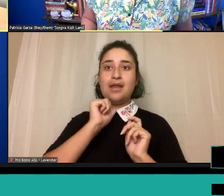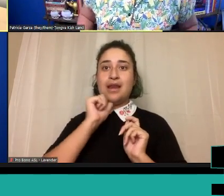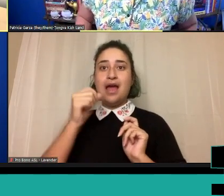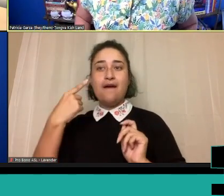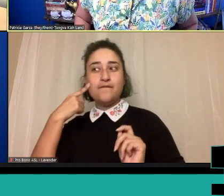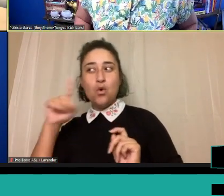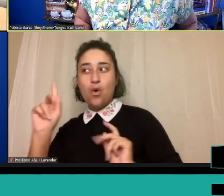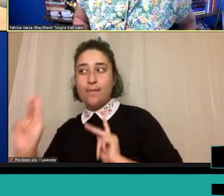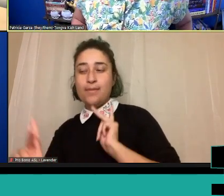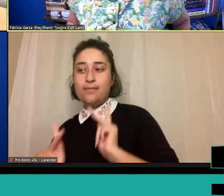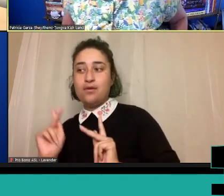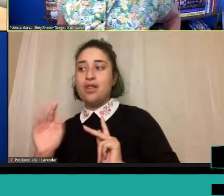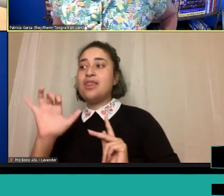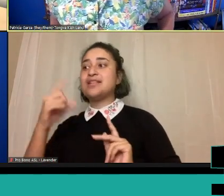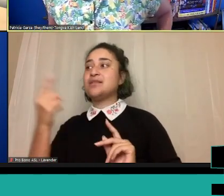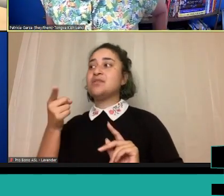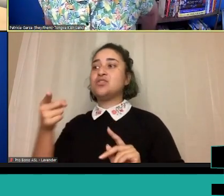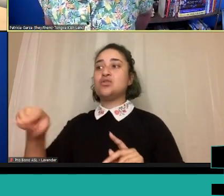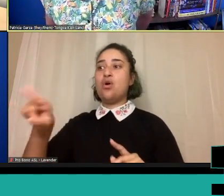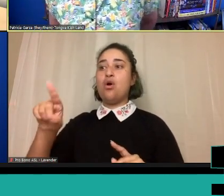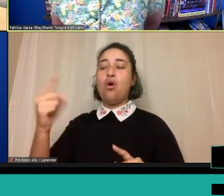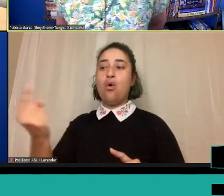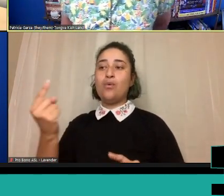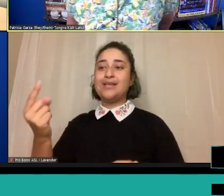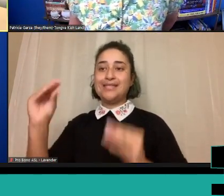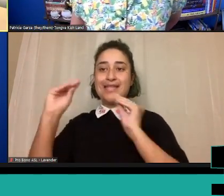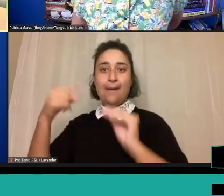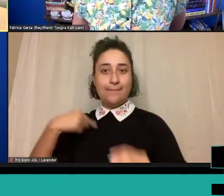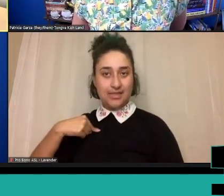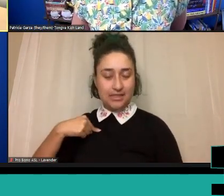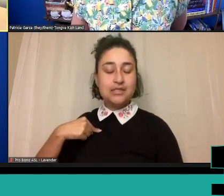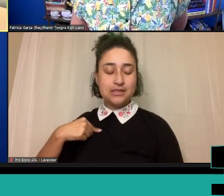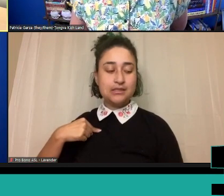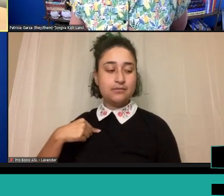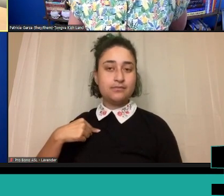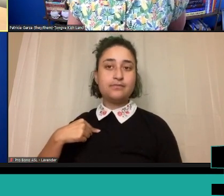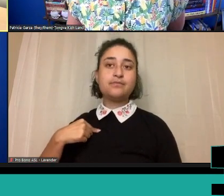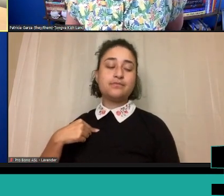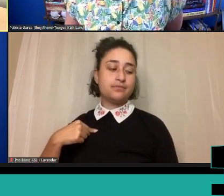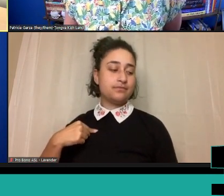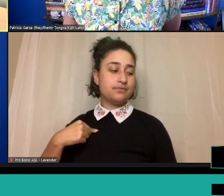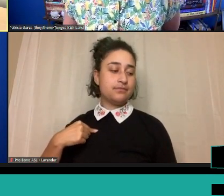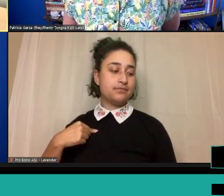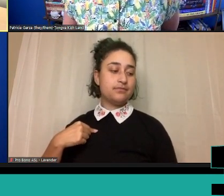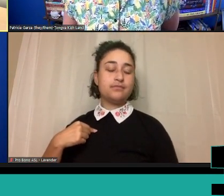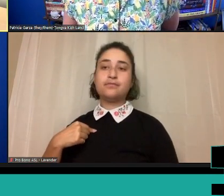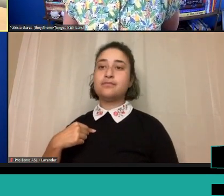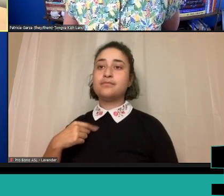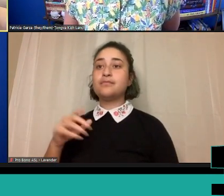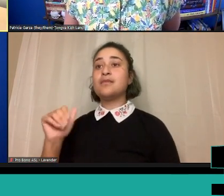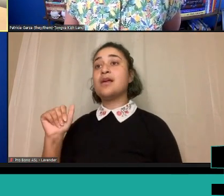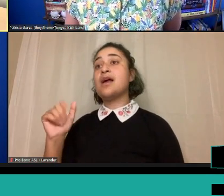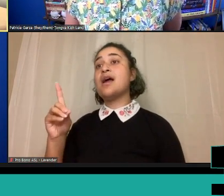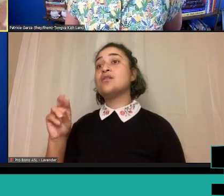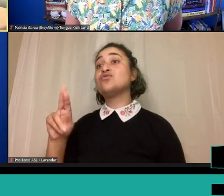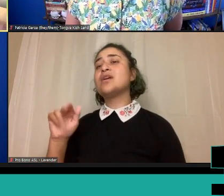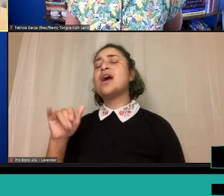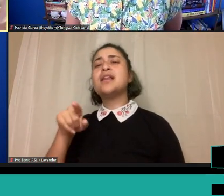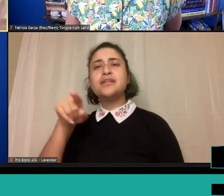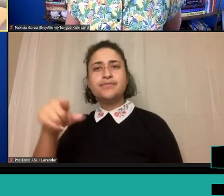has always taught me for sure. Yeah, that's wonderful. And Adriana, I know that, you know, you perhaps didn't have